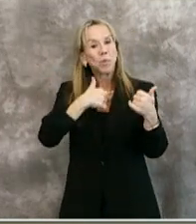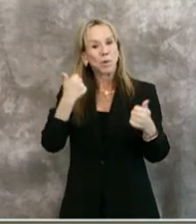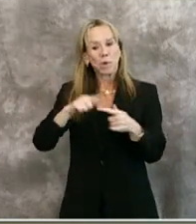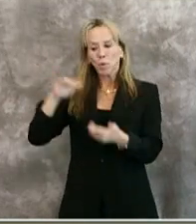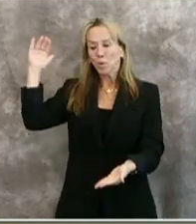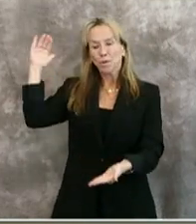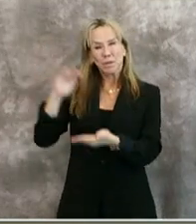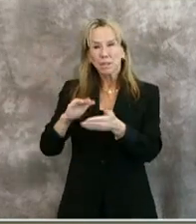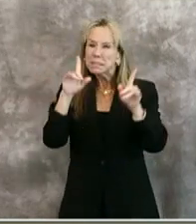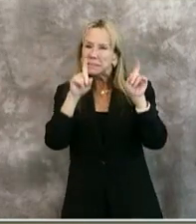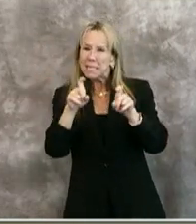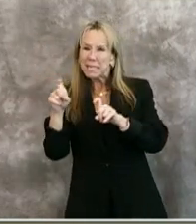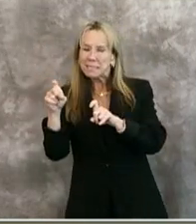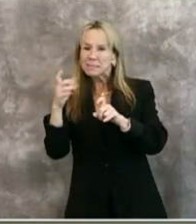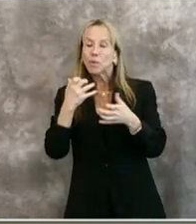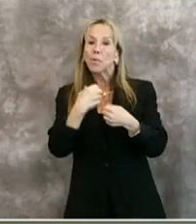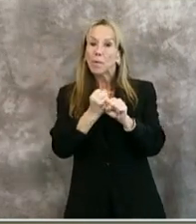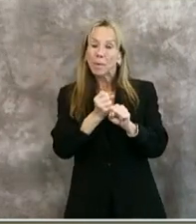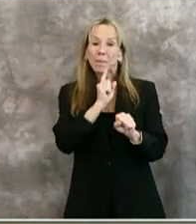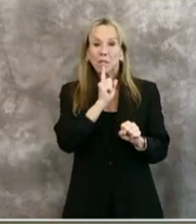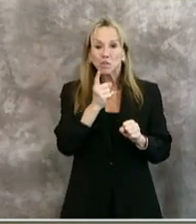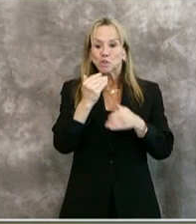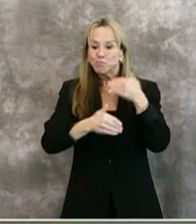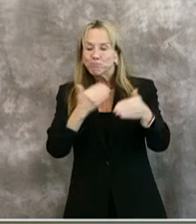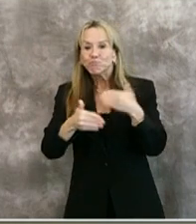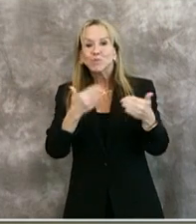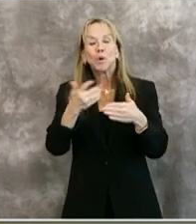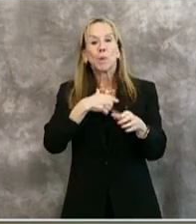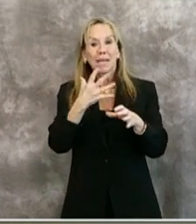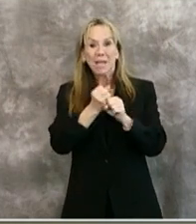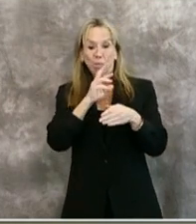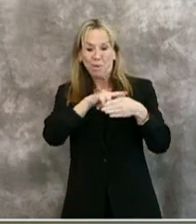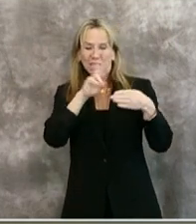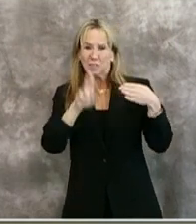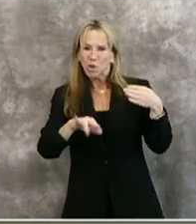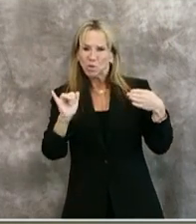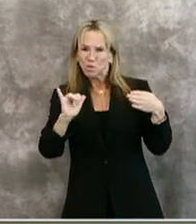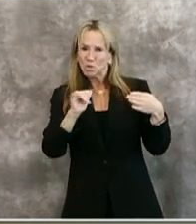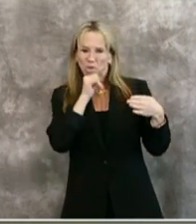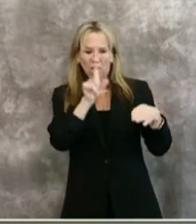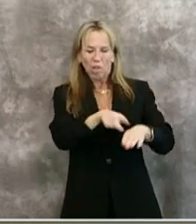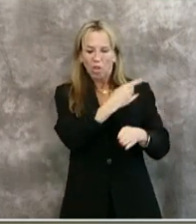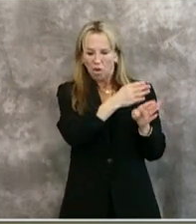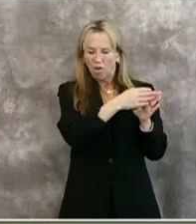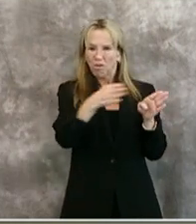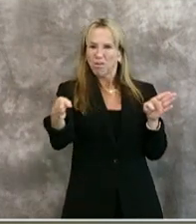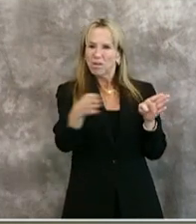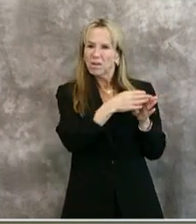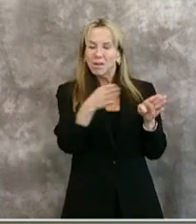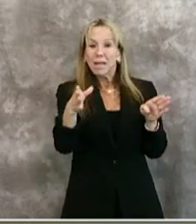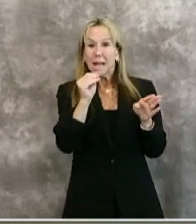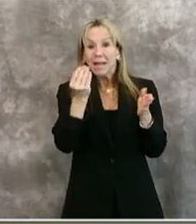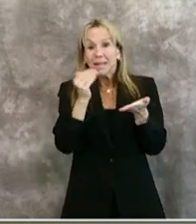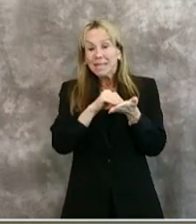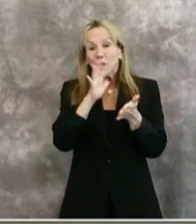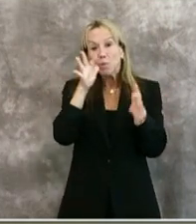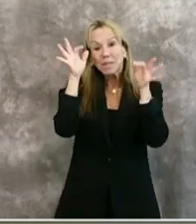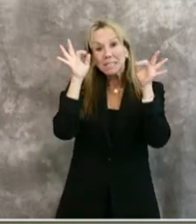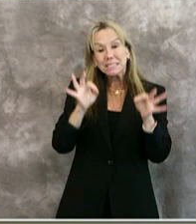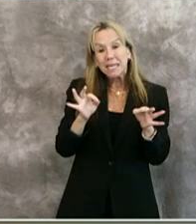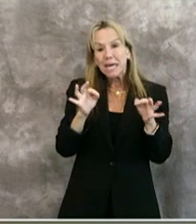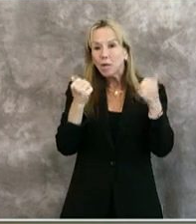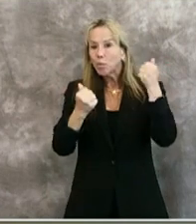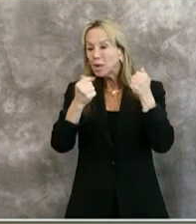to speed up the pace at which they can get those results and to reprioritize and focus on the